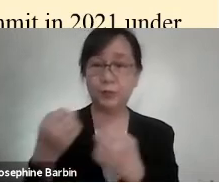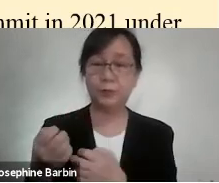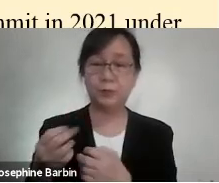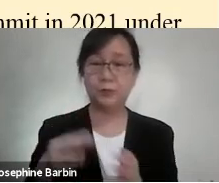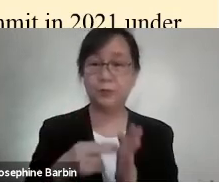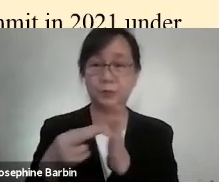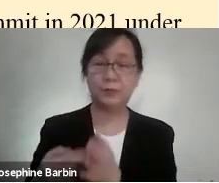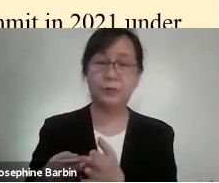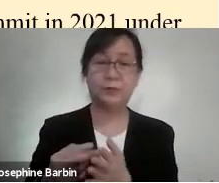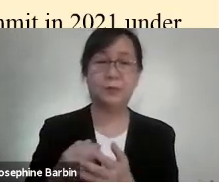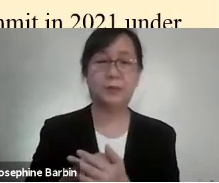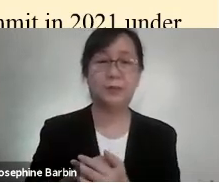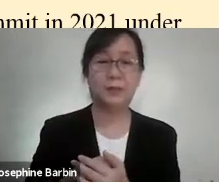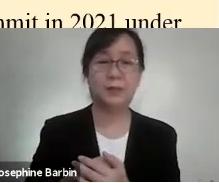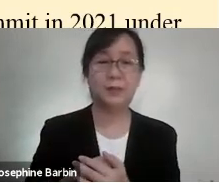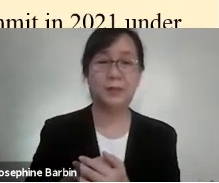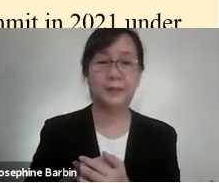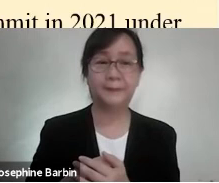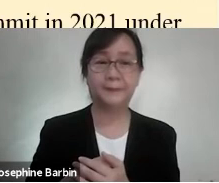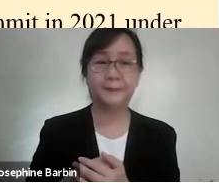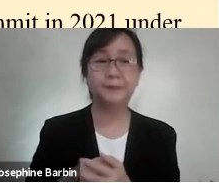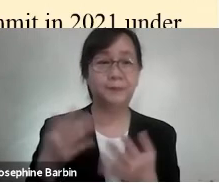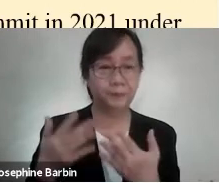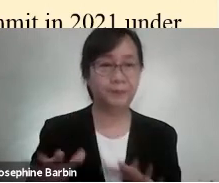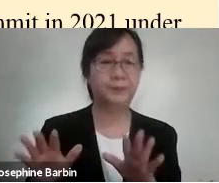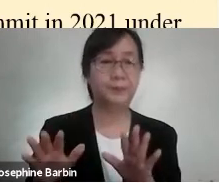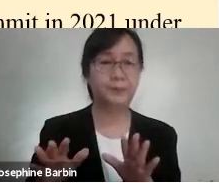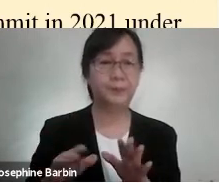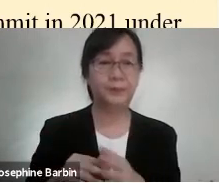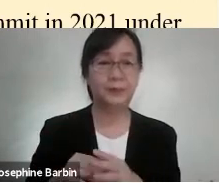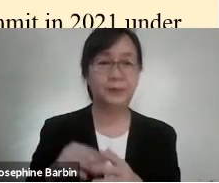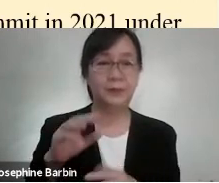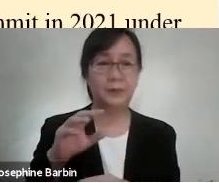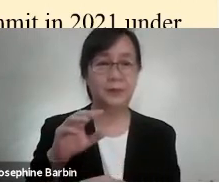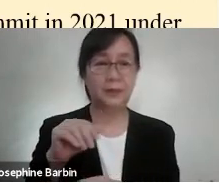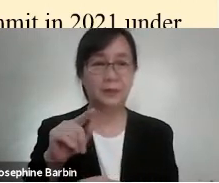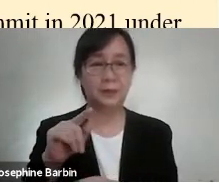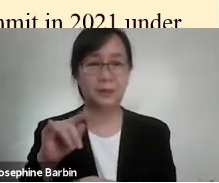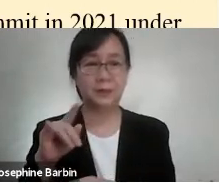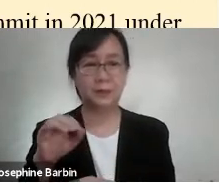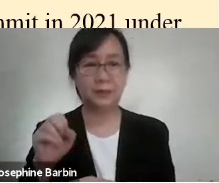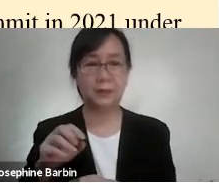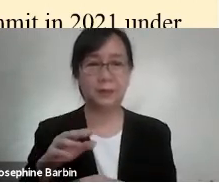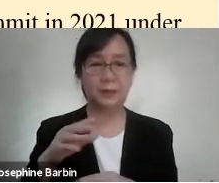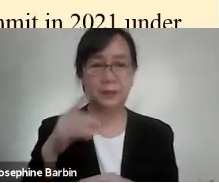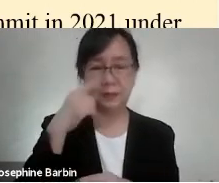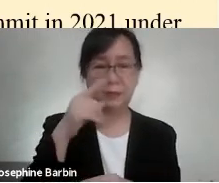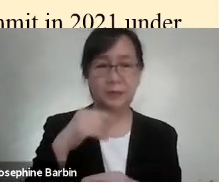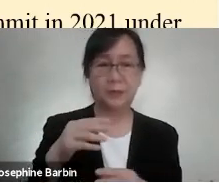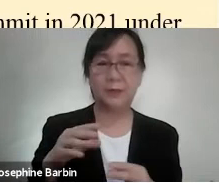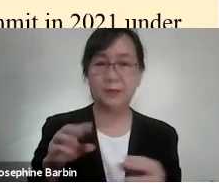and SOMSWAT. And after that, ACUC and SOMSWAT Thailand, we set up